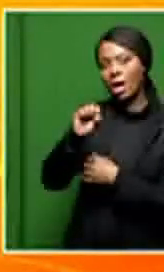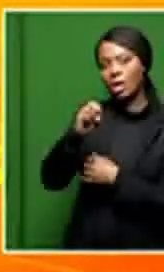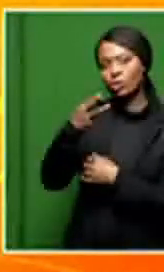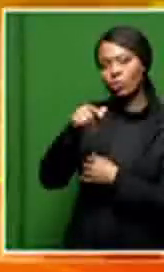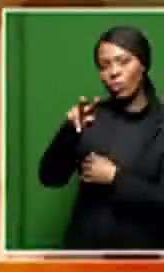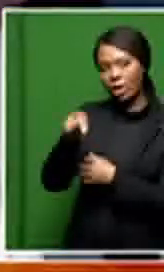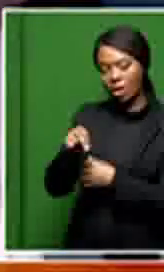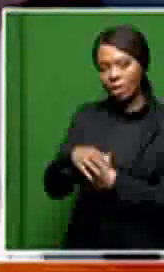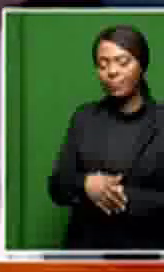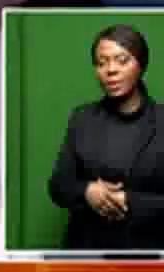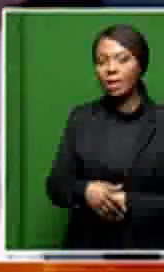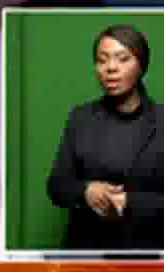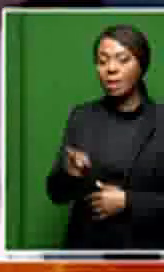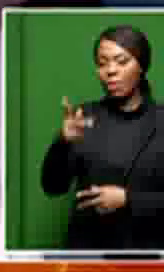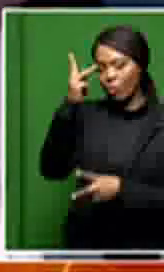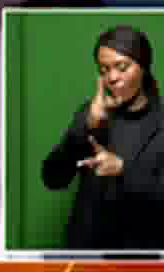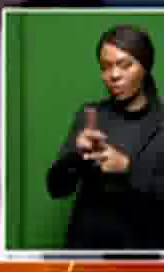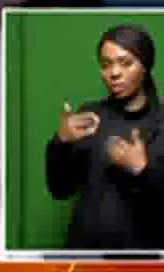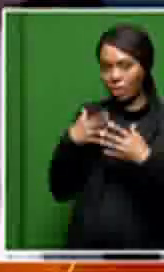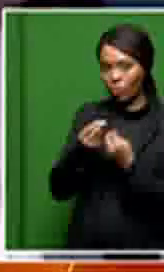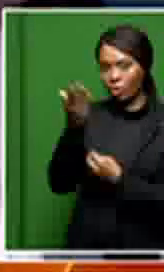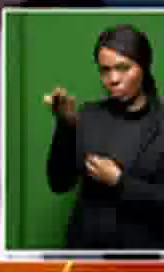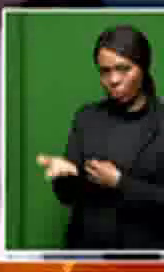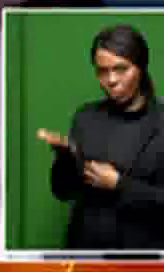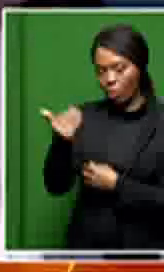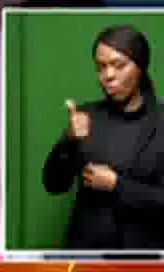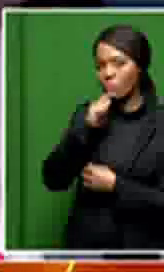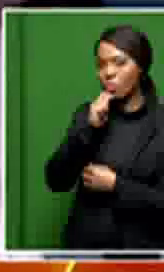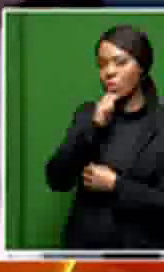I'm going to start with you. A very good morning to you. Thank you so much for joining us. Welcome to Morning Live.